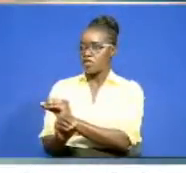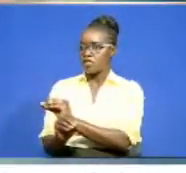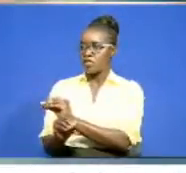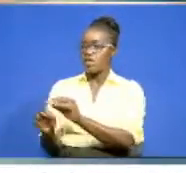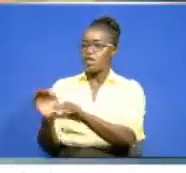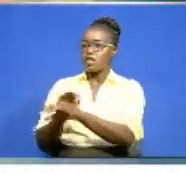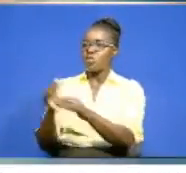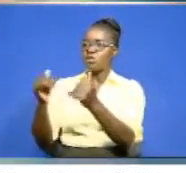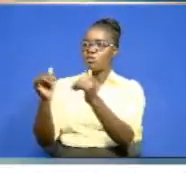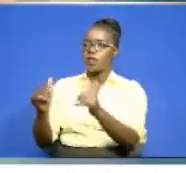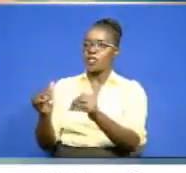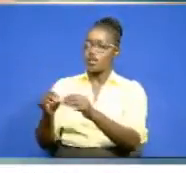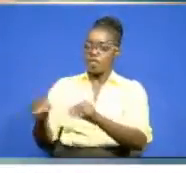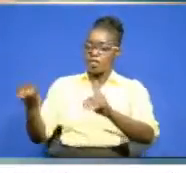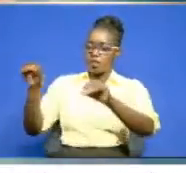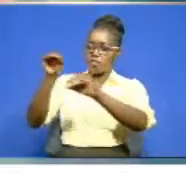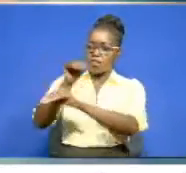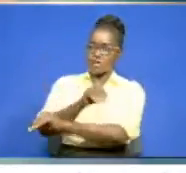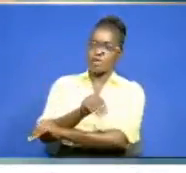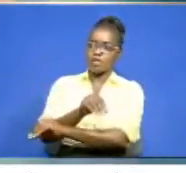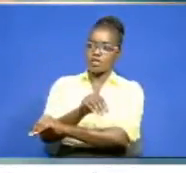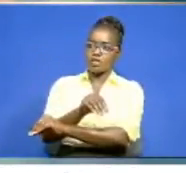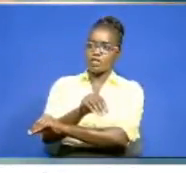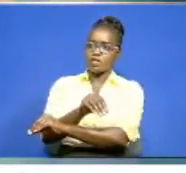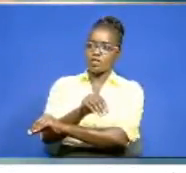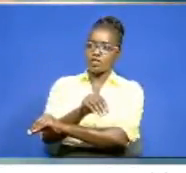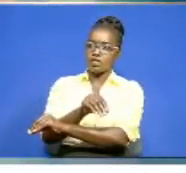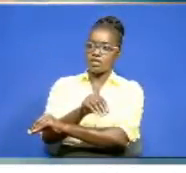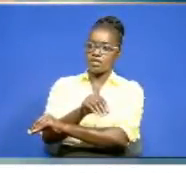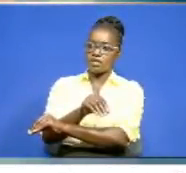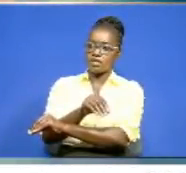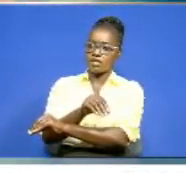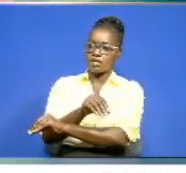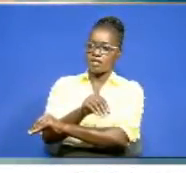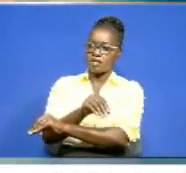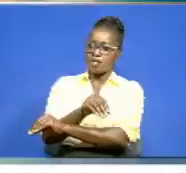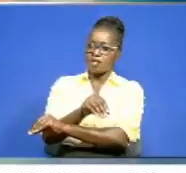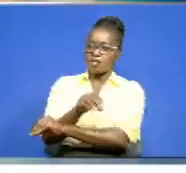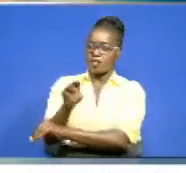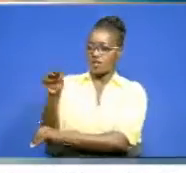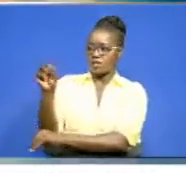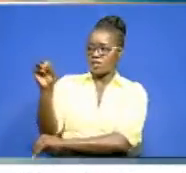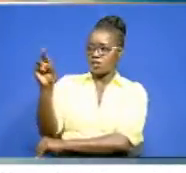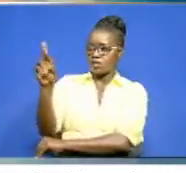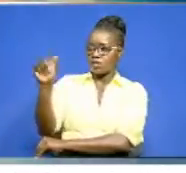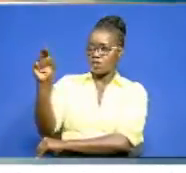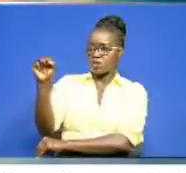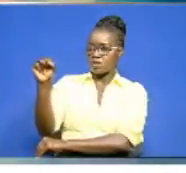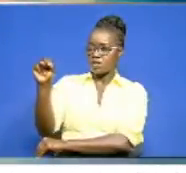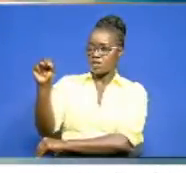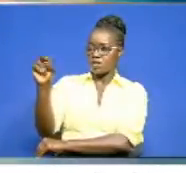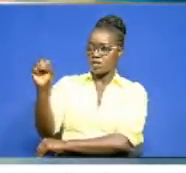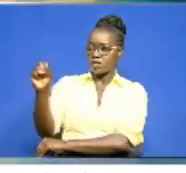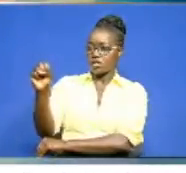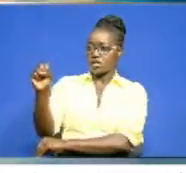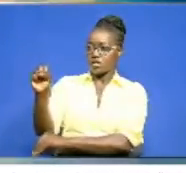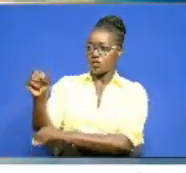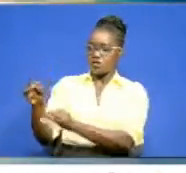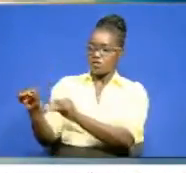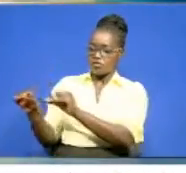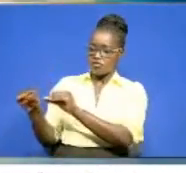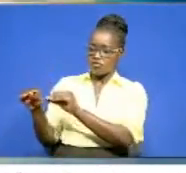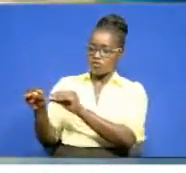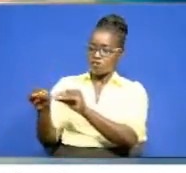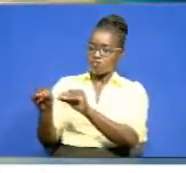replace, mm-hmm. players in the Morans. And now the Morans can be in the transition. They can